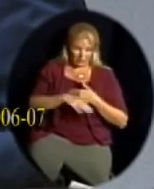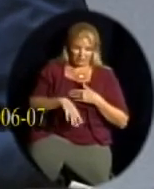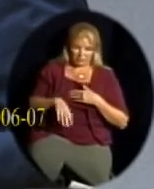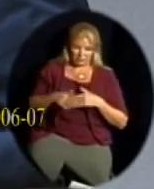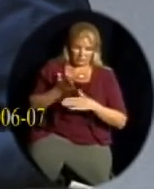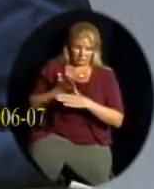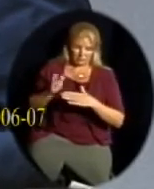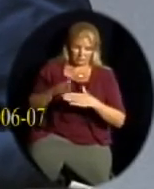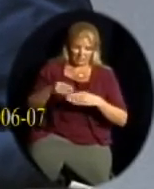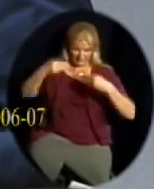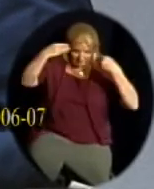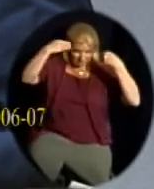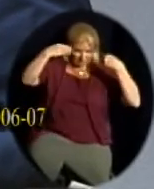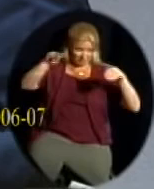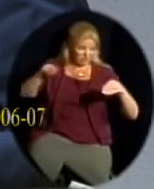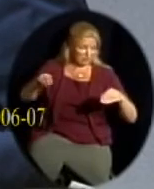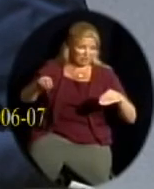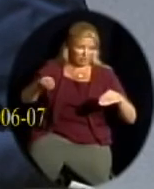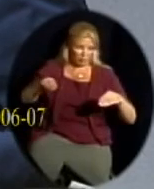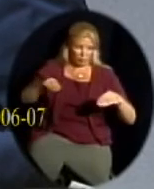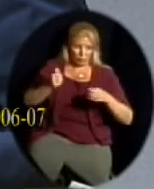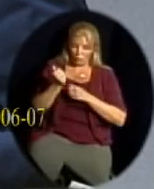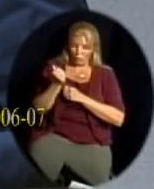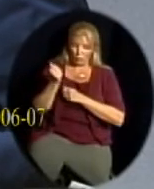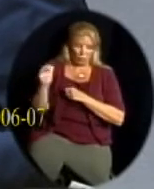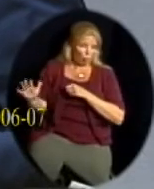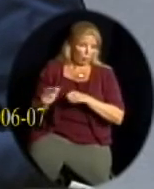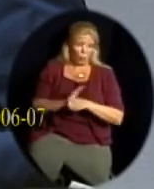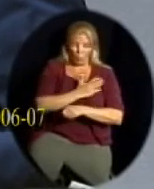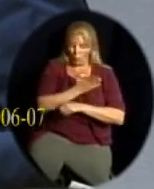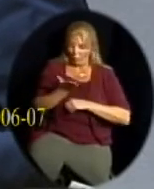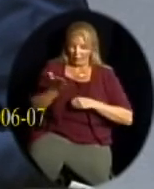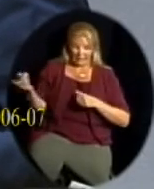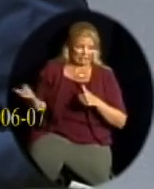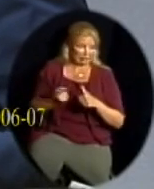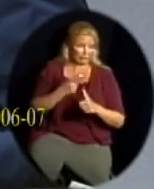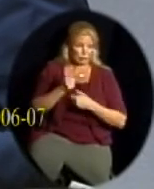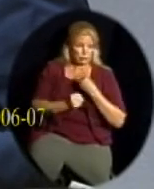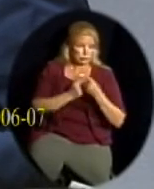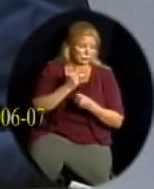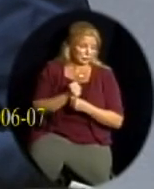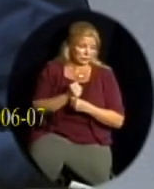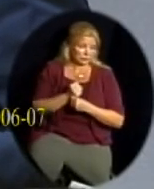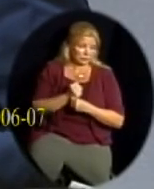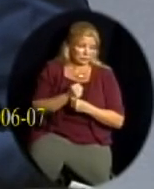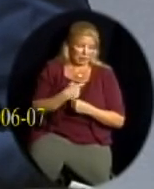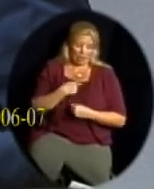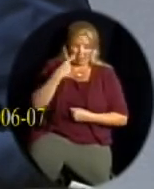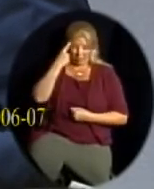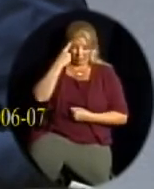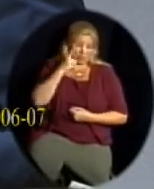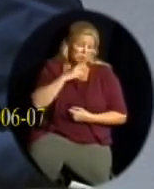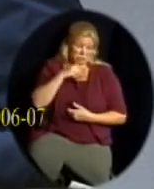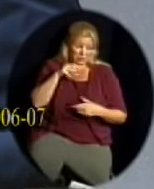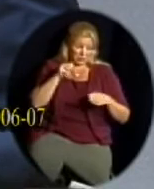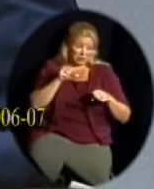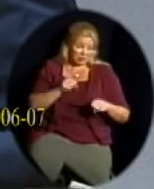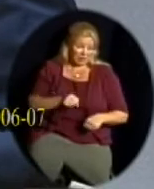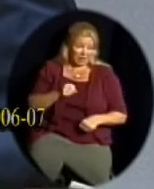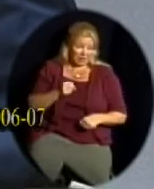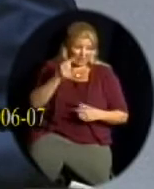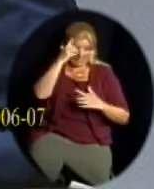thing the first year, then I think realistically we would be looking at 5 to 10 mils. But that's